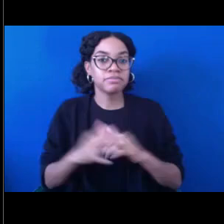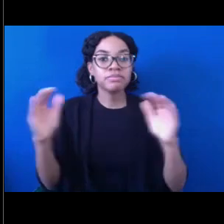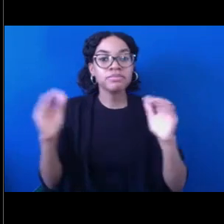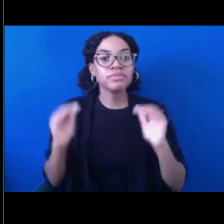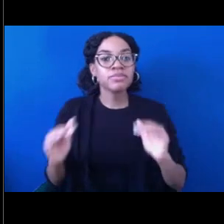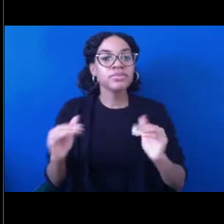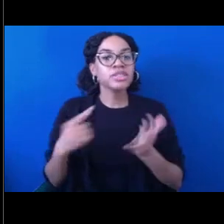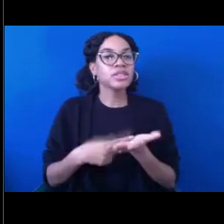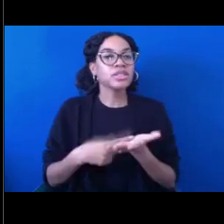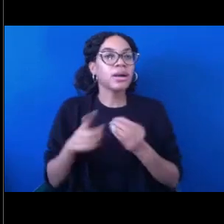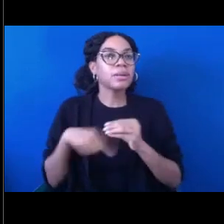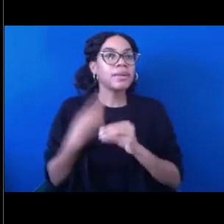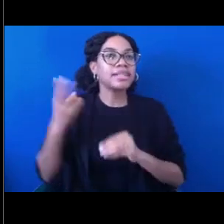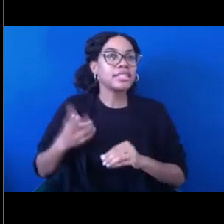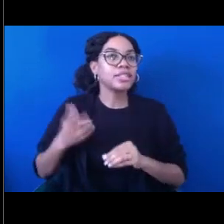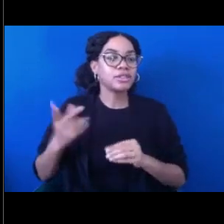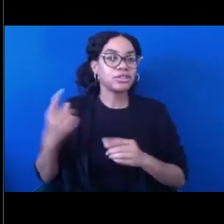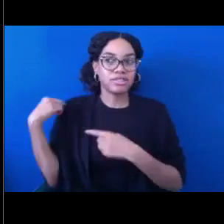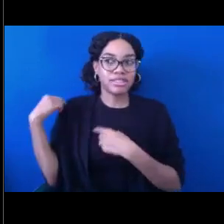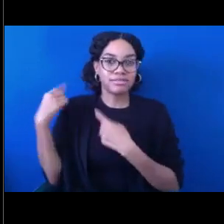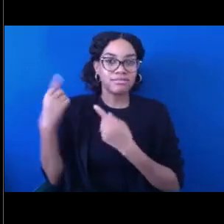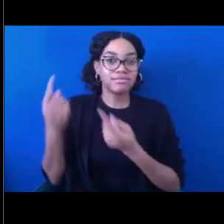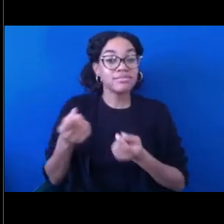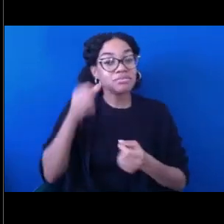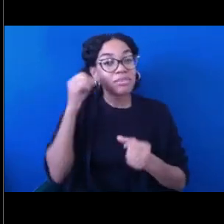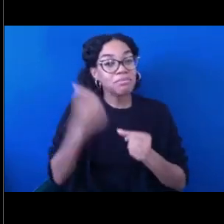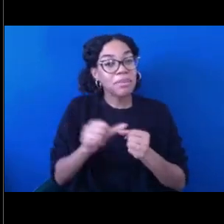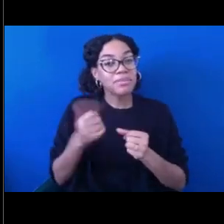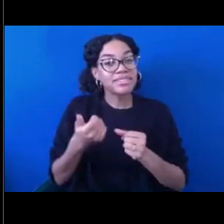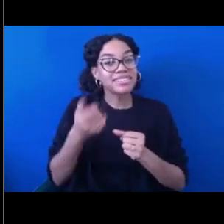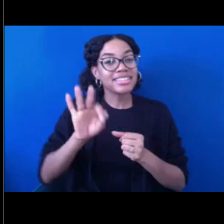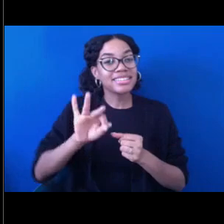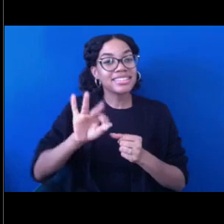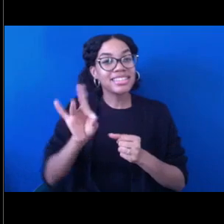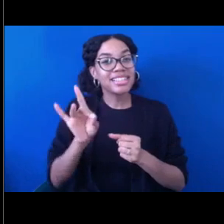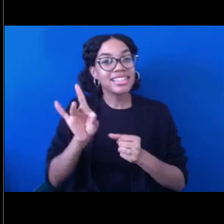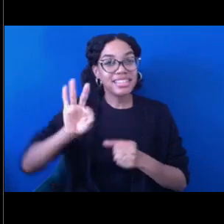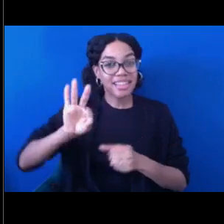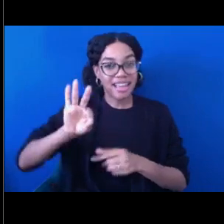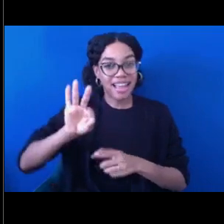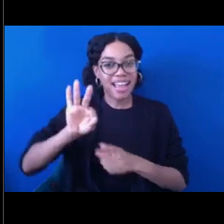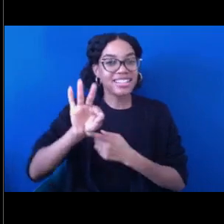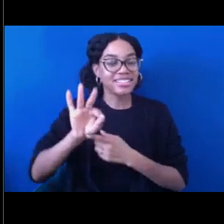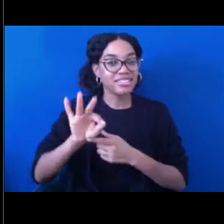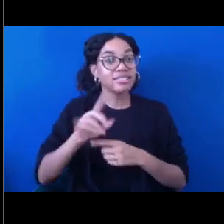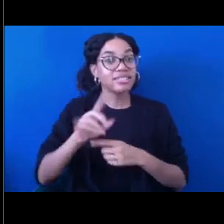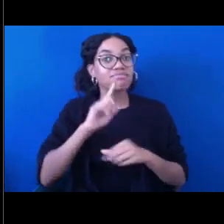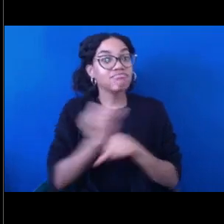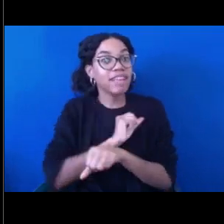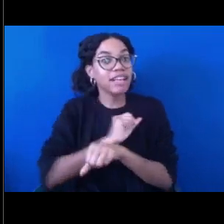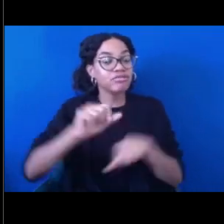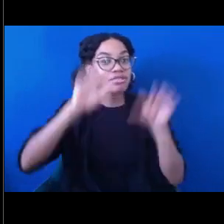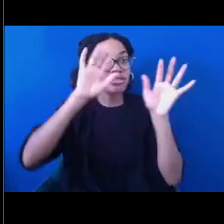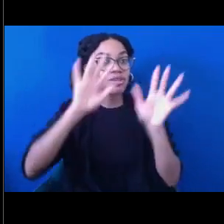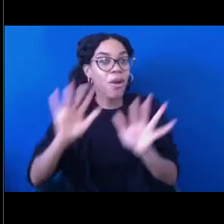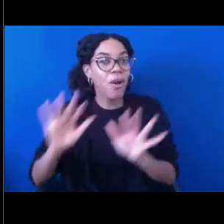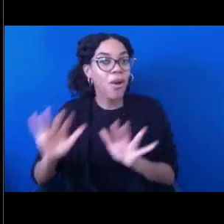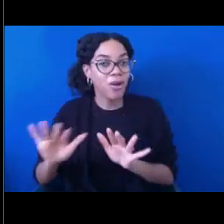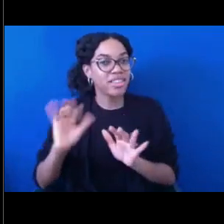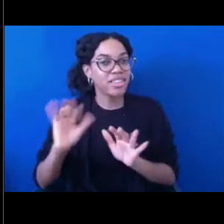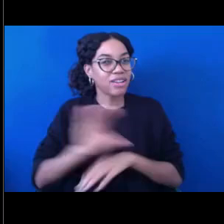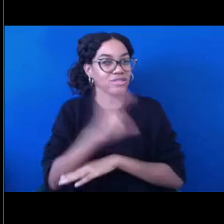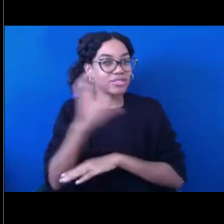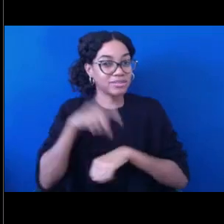in 1989, it was a white Christmas for those people that lived around here. And way back in 1973, that's one that my dad talks about